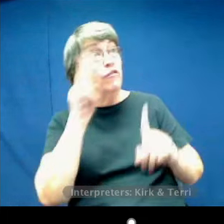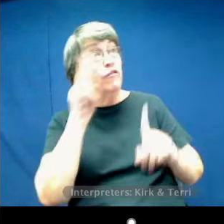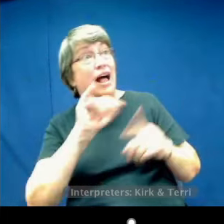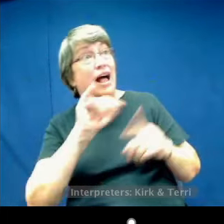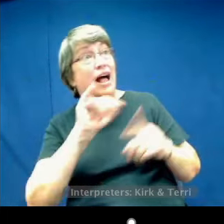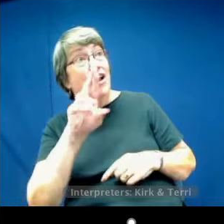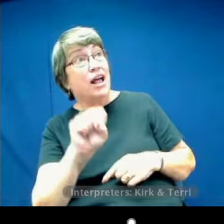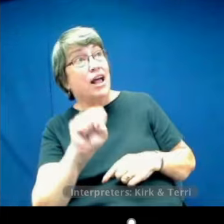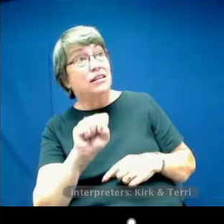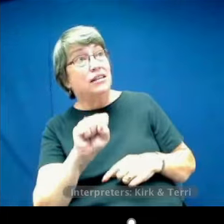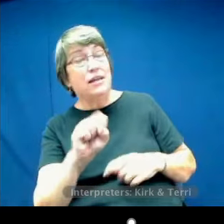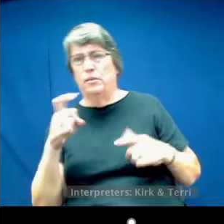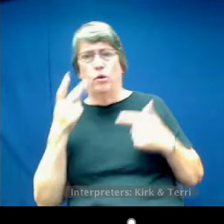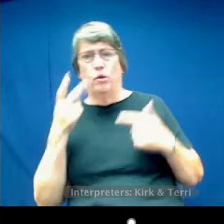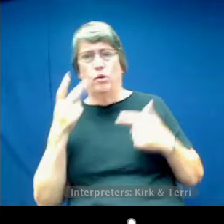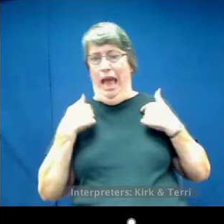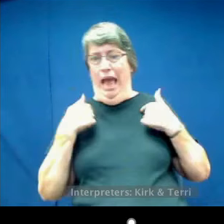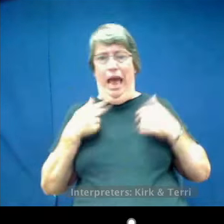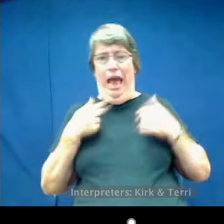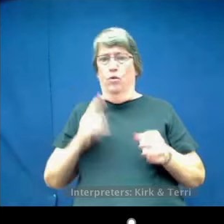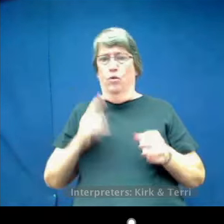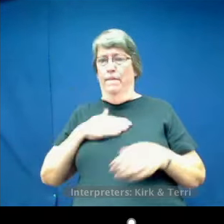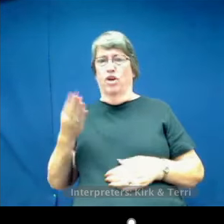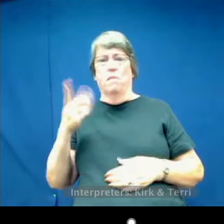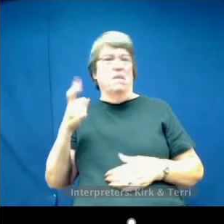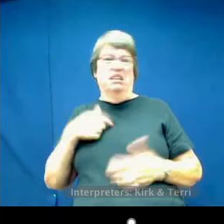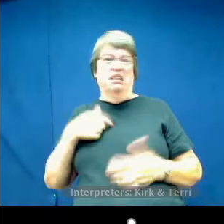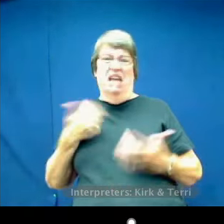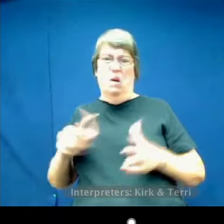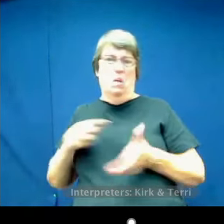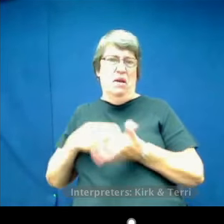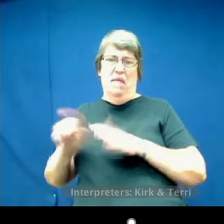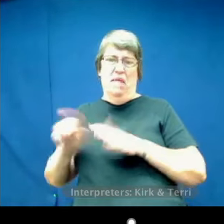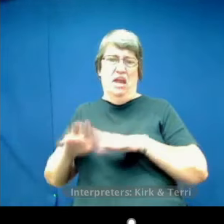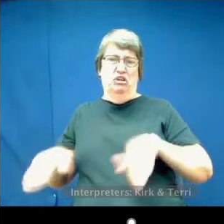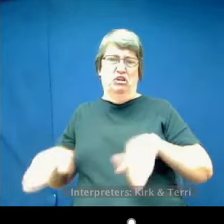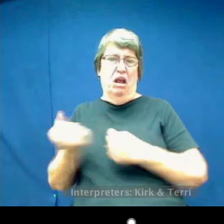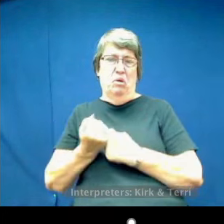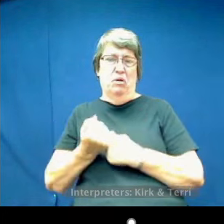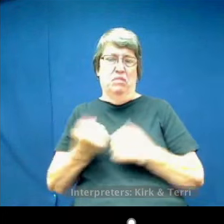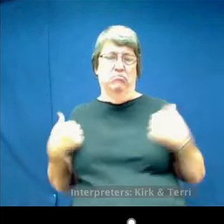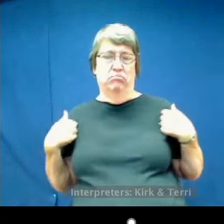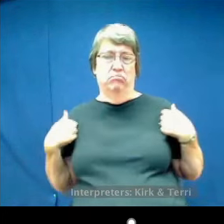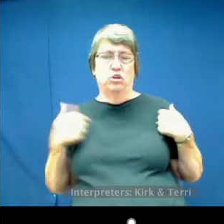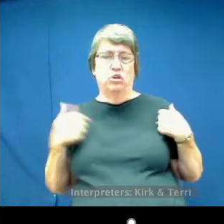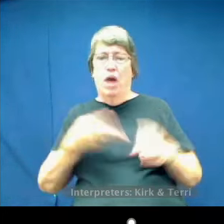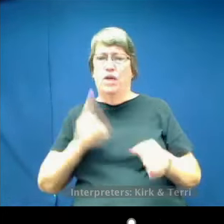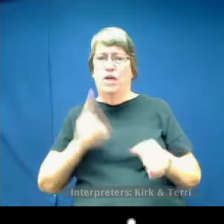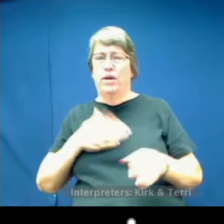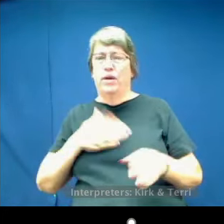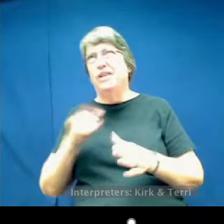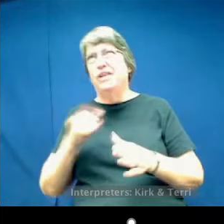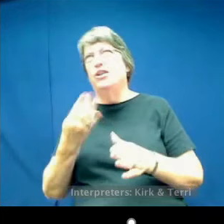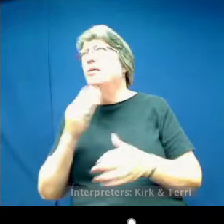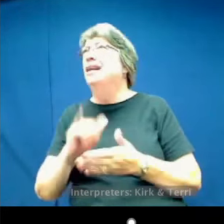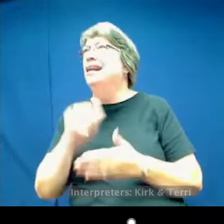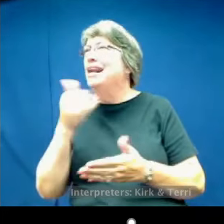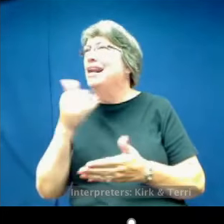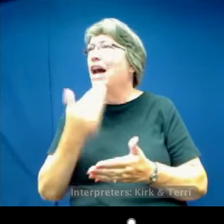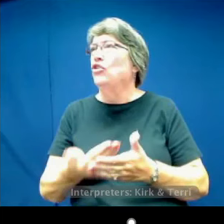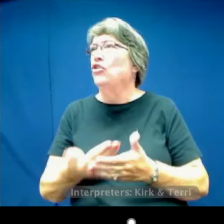because you quit your job and you didn't want to pay child support, quit your job is not a good example because then you wouldn't have a